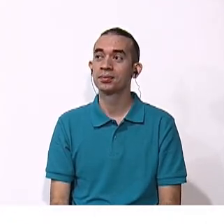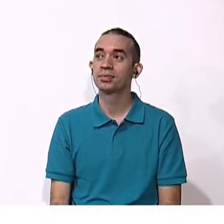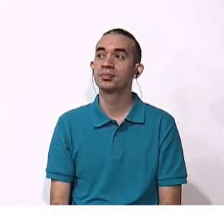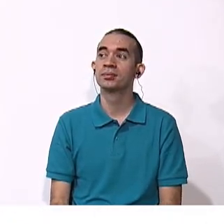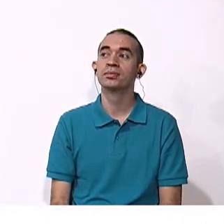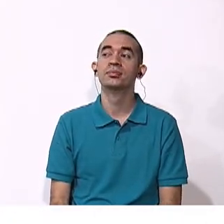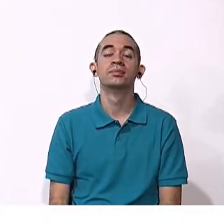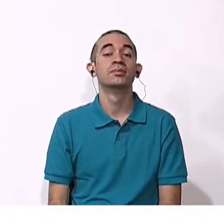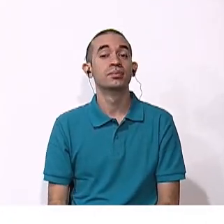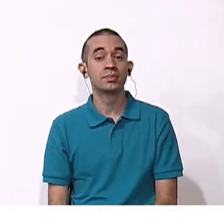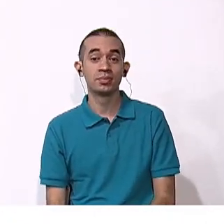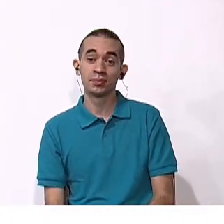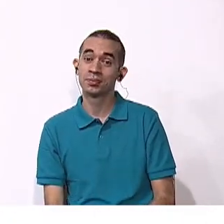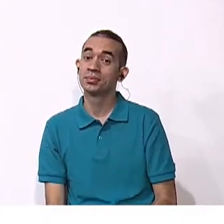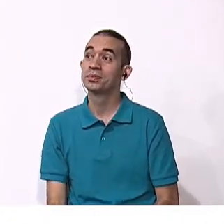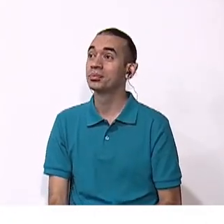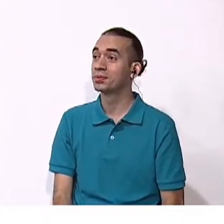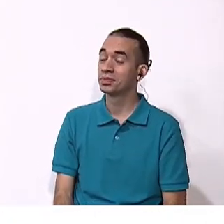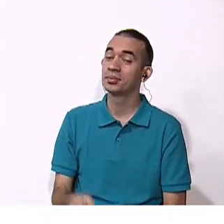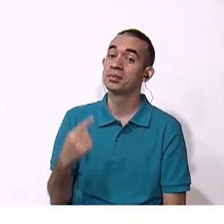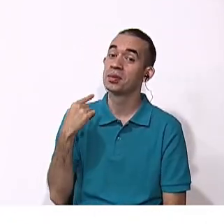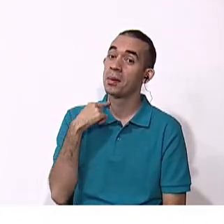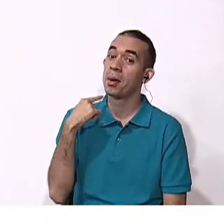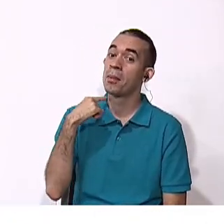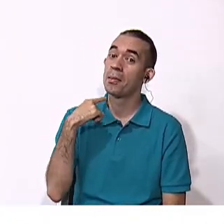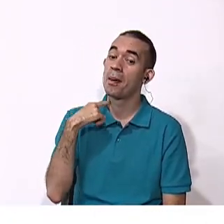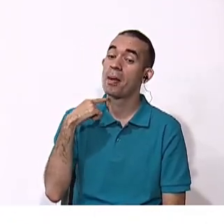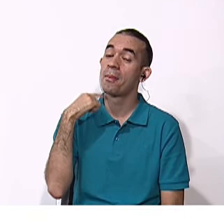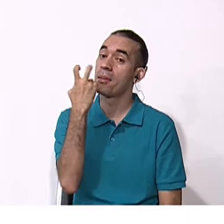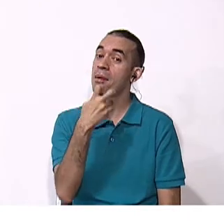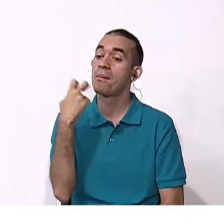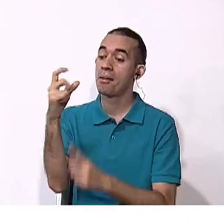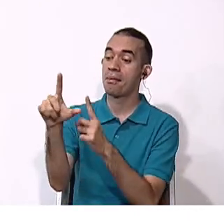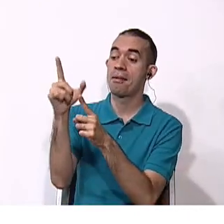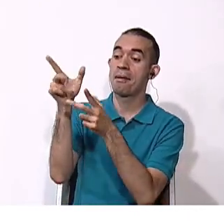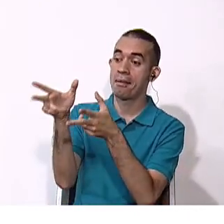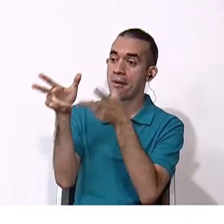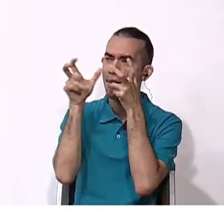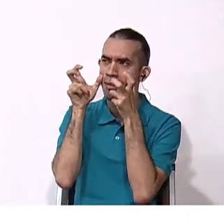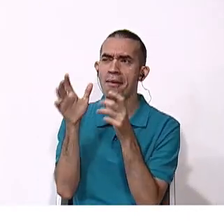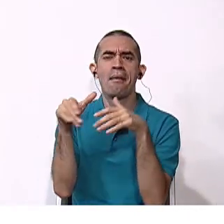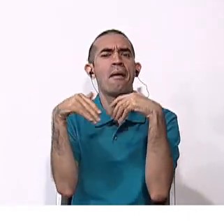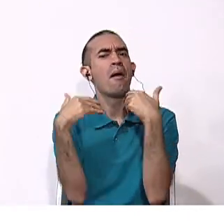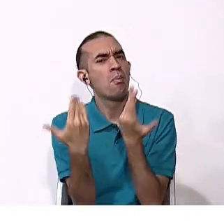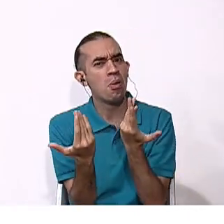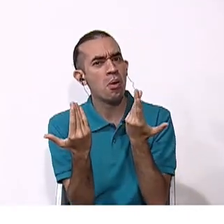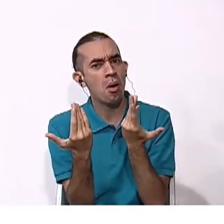Can you make the letter sounds? We can show you how.